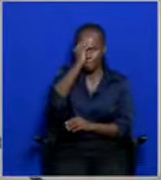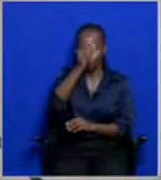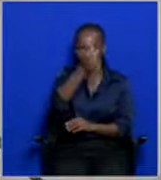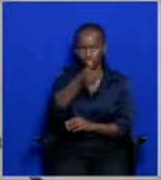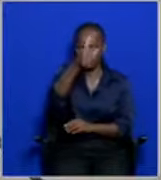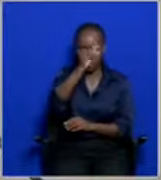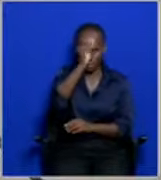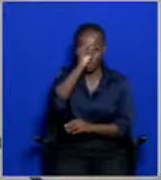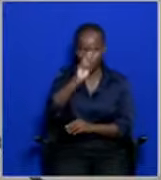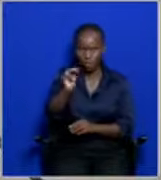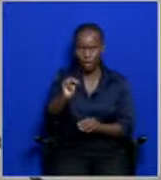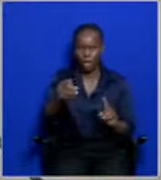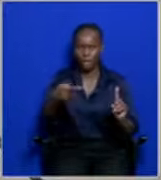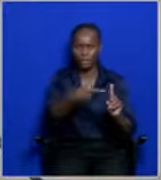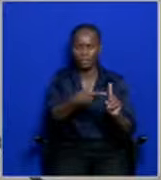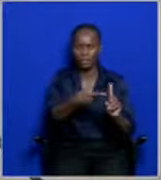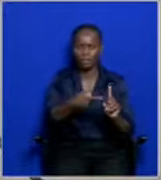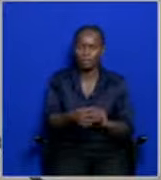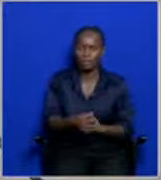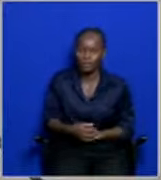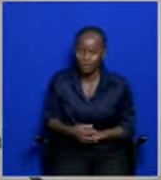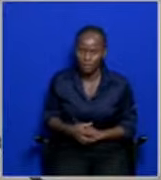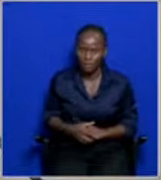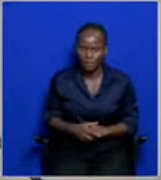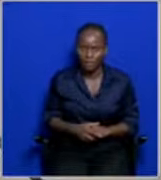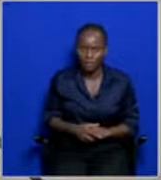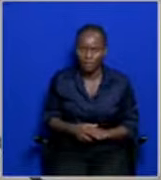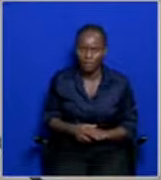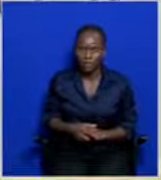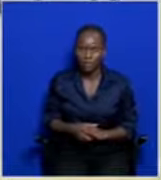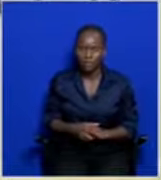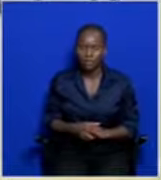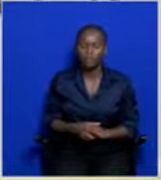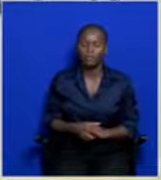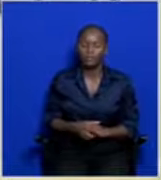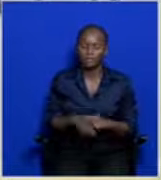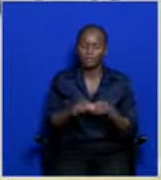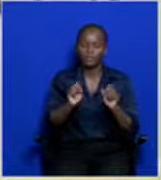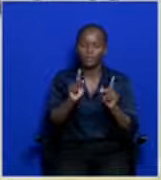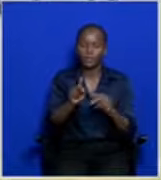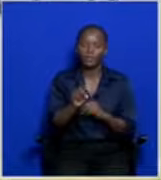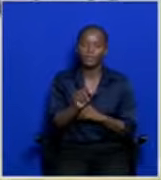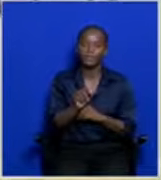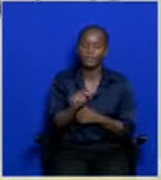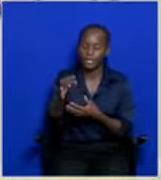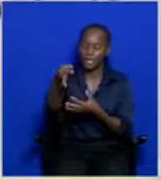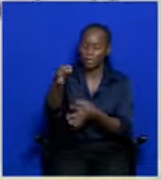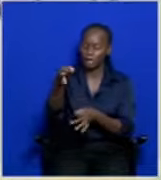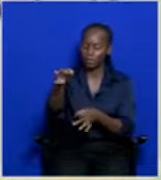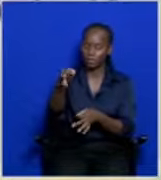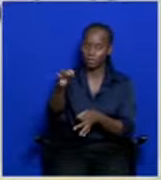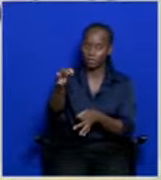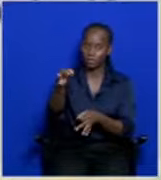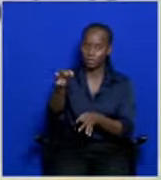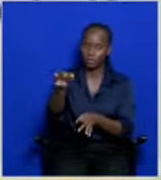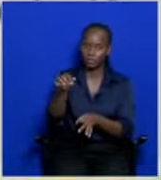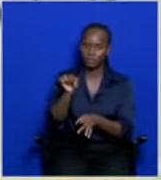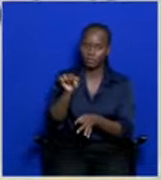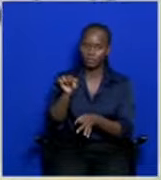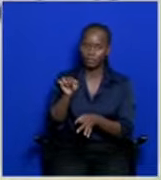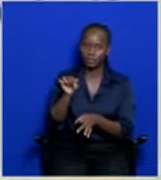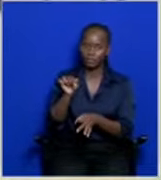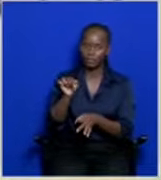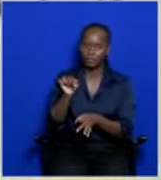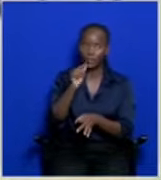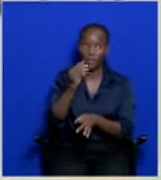loose pages that we handed in after lunch. You remember we looked at your request to